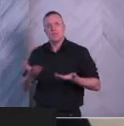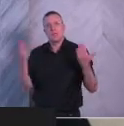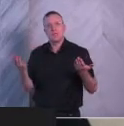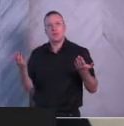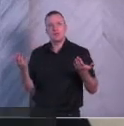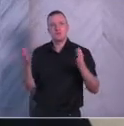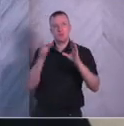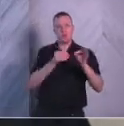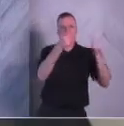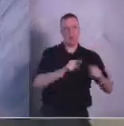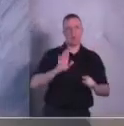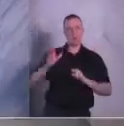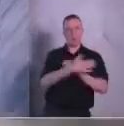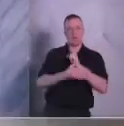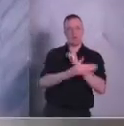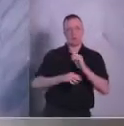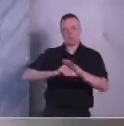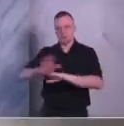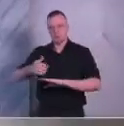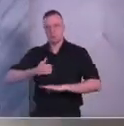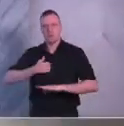Canada? Thank you.